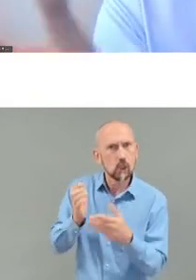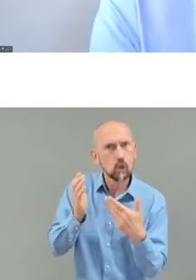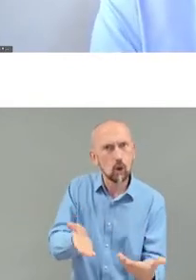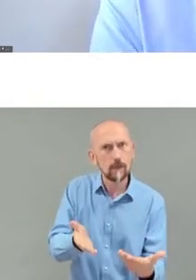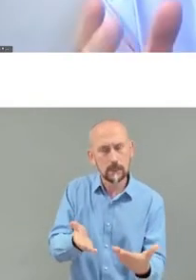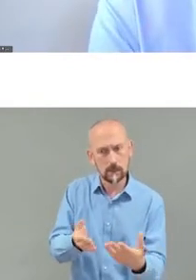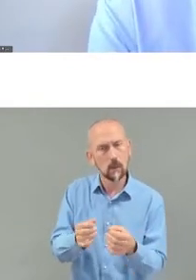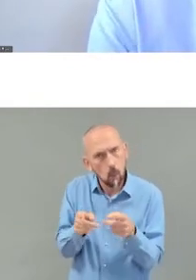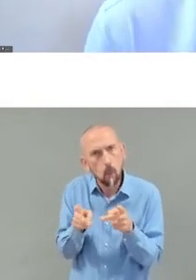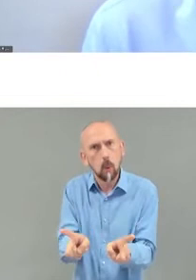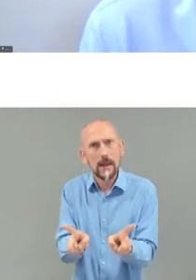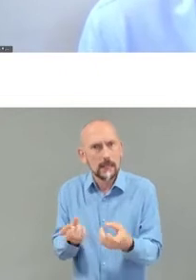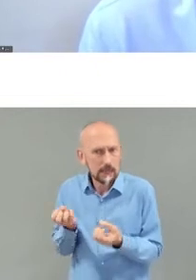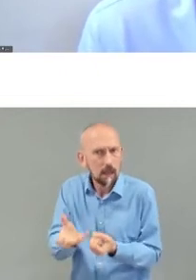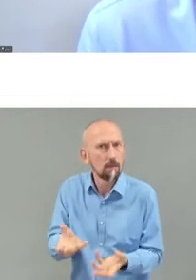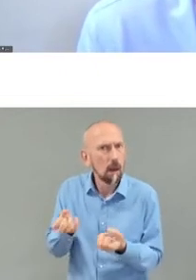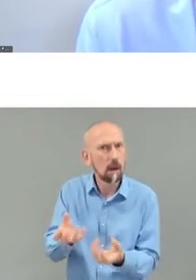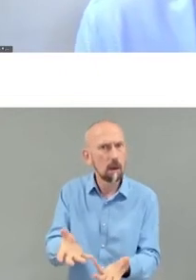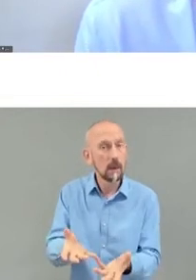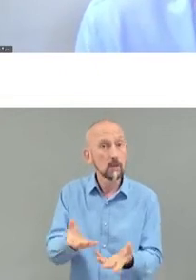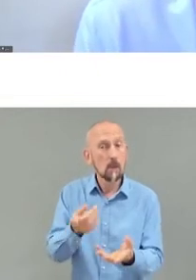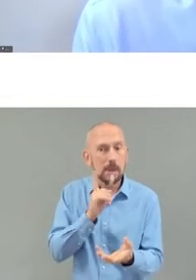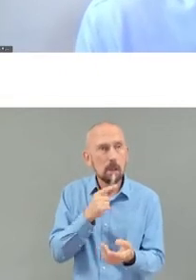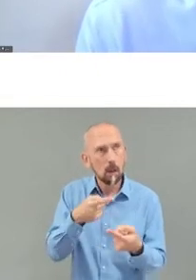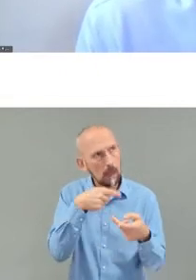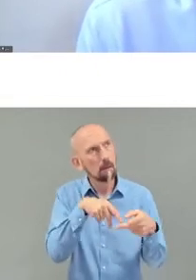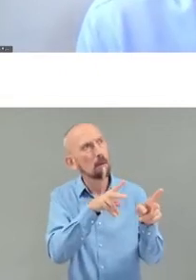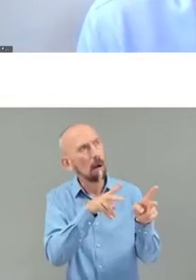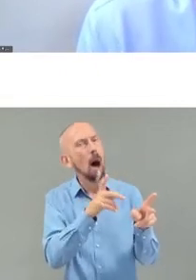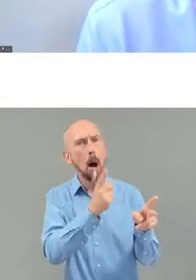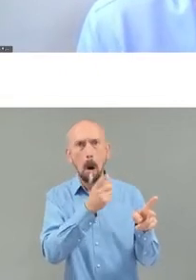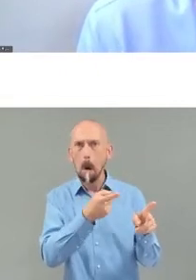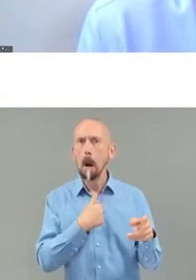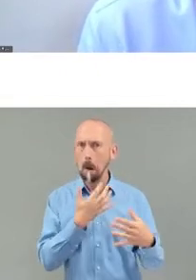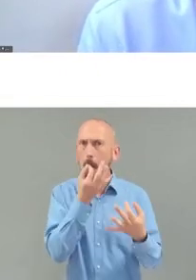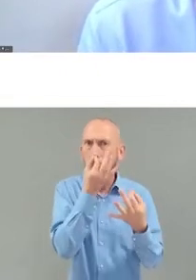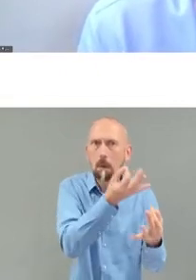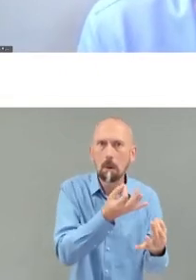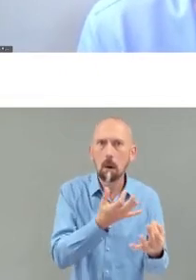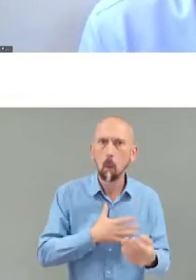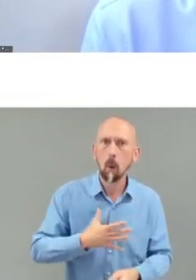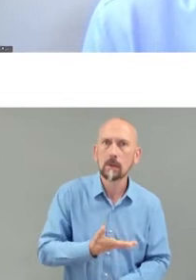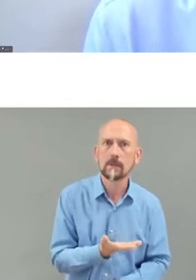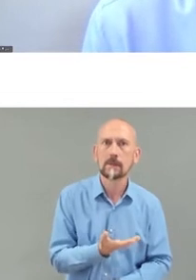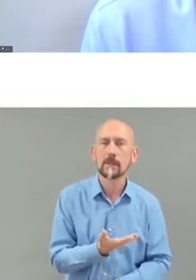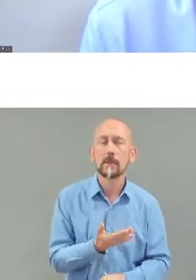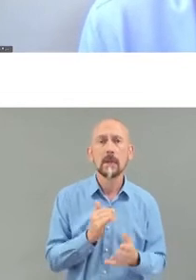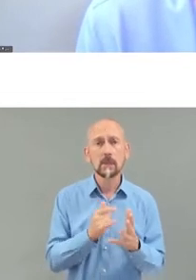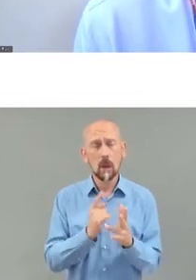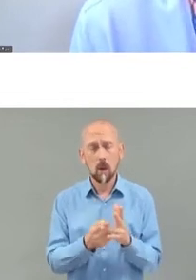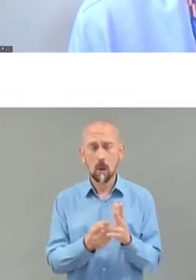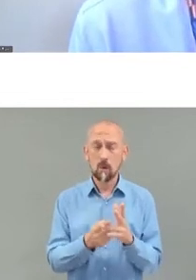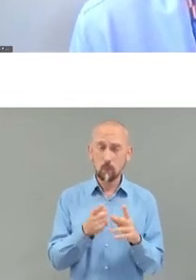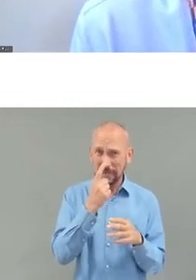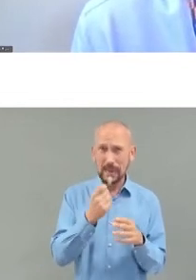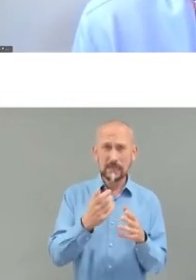see, yes, that's something I would want to get involved with, but also that we do have those sort of conversations and debates with people further